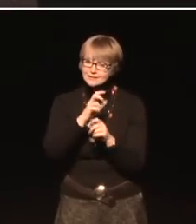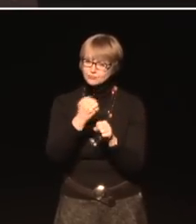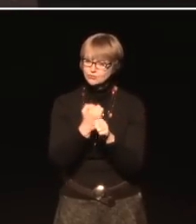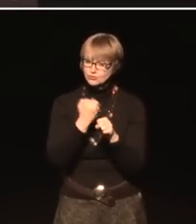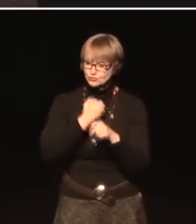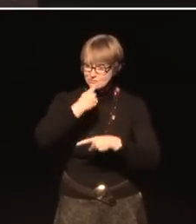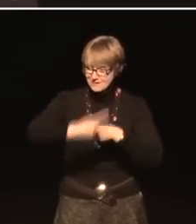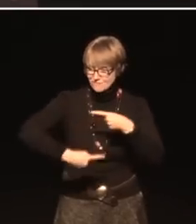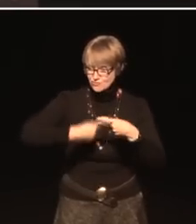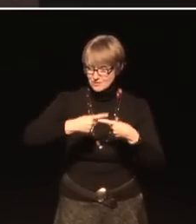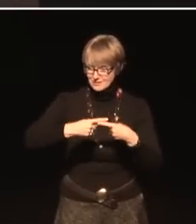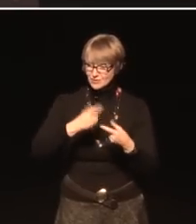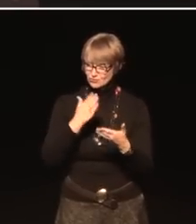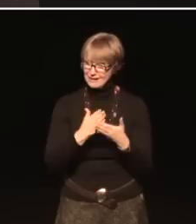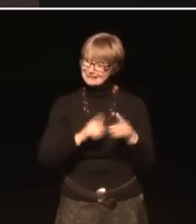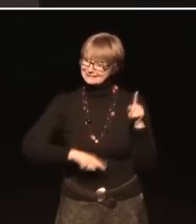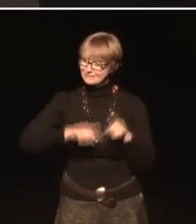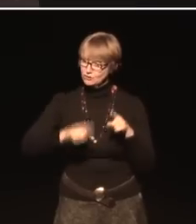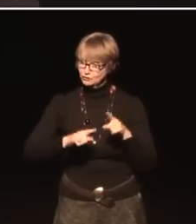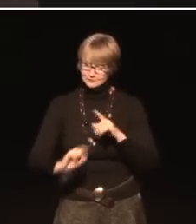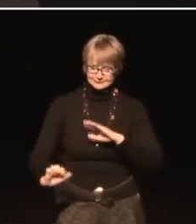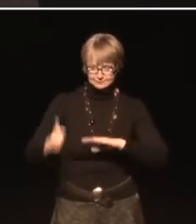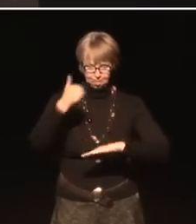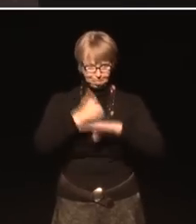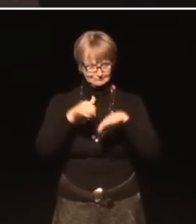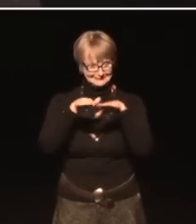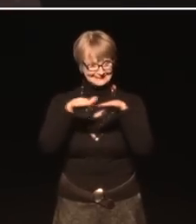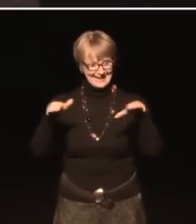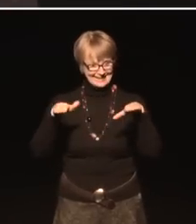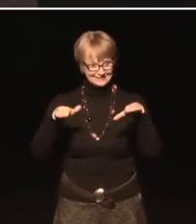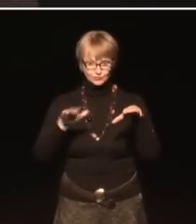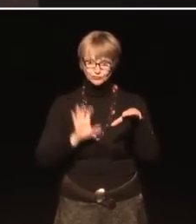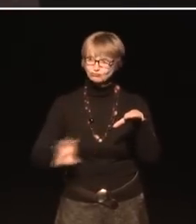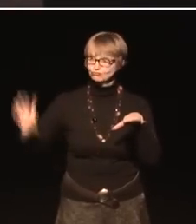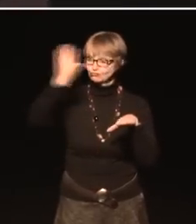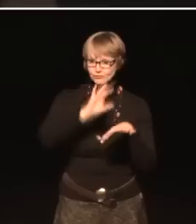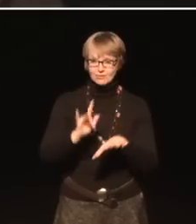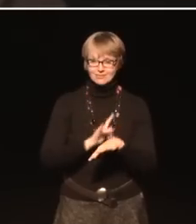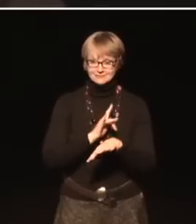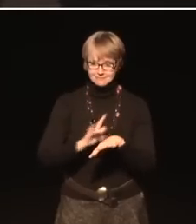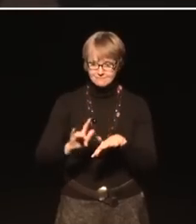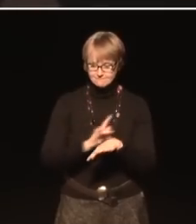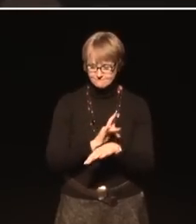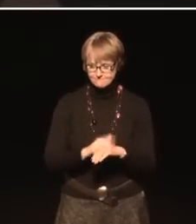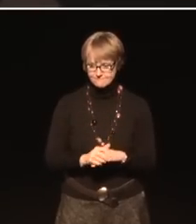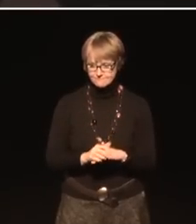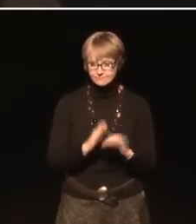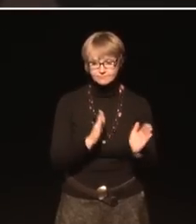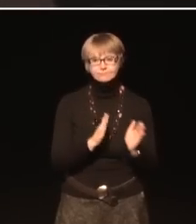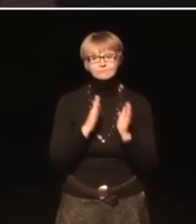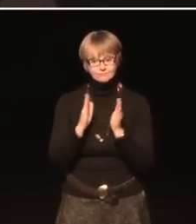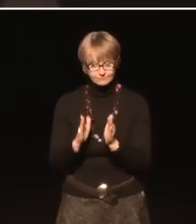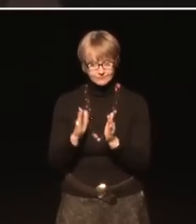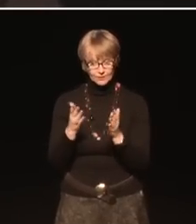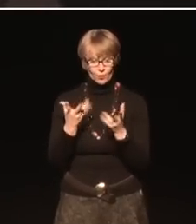putting diversity on stage in regional theatres. The second way we've been doing this is